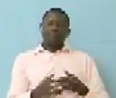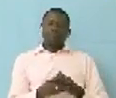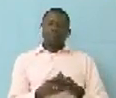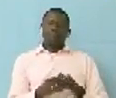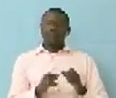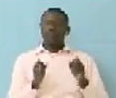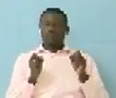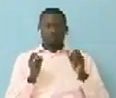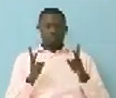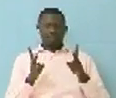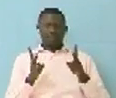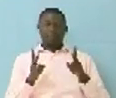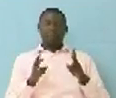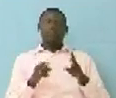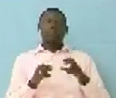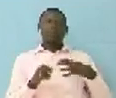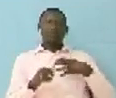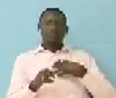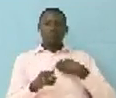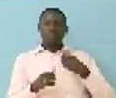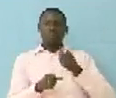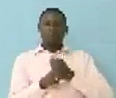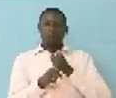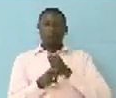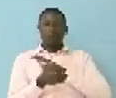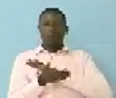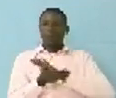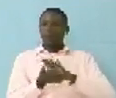Okay, let's get it clear.